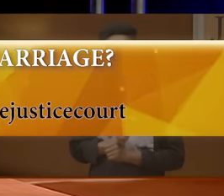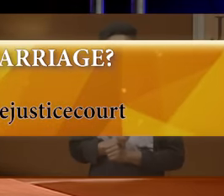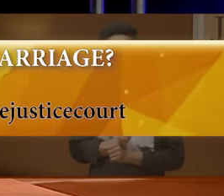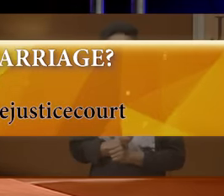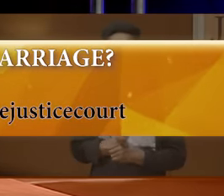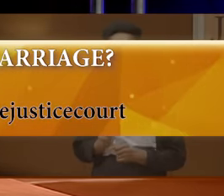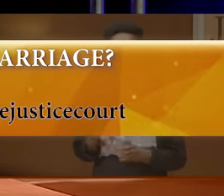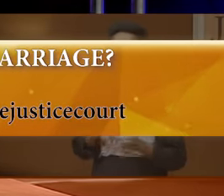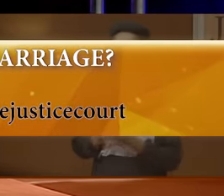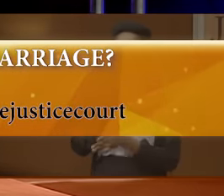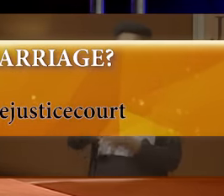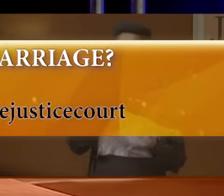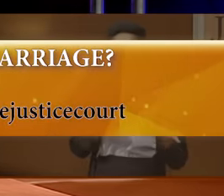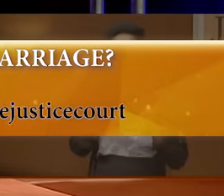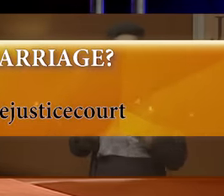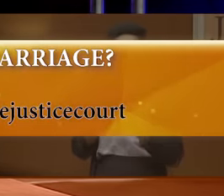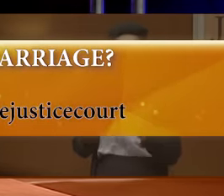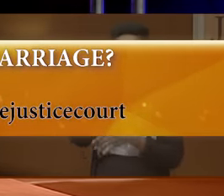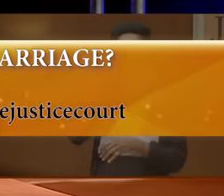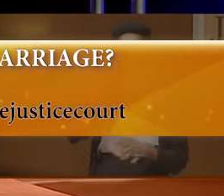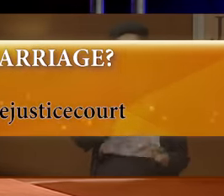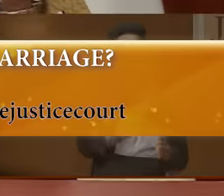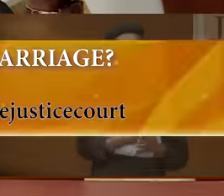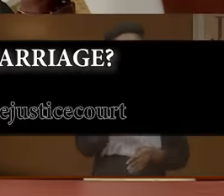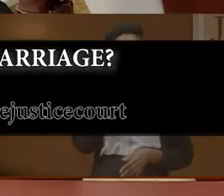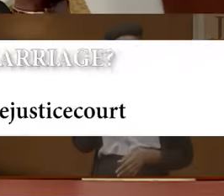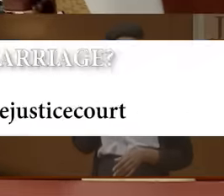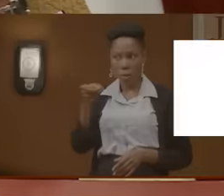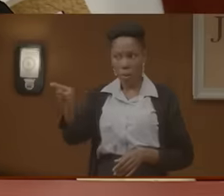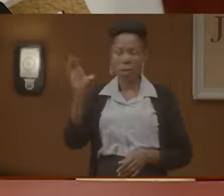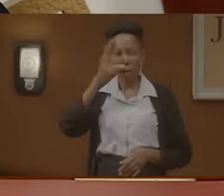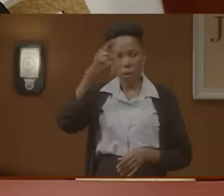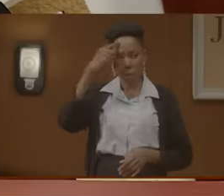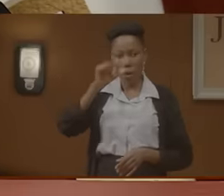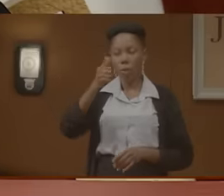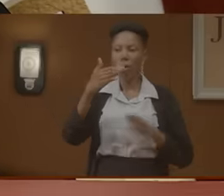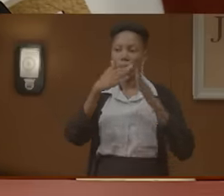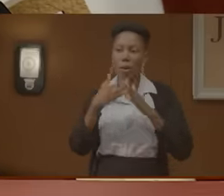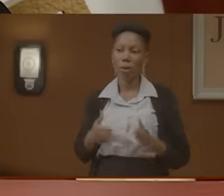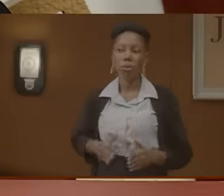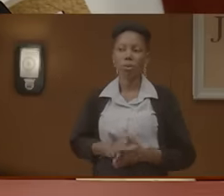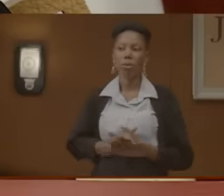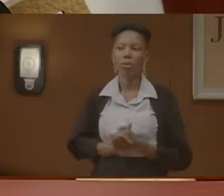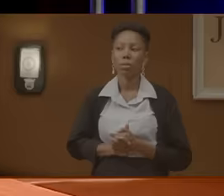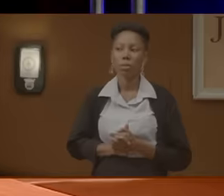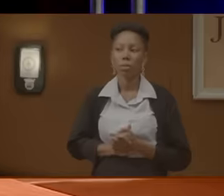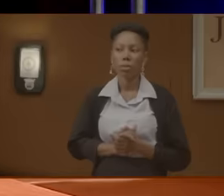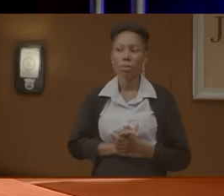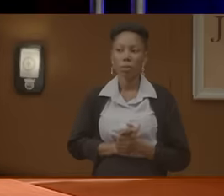So you now moved out before they came back? Yes. You got another apartment? I got another apartment.